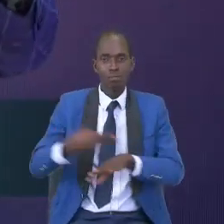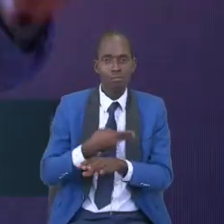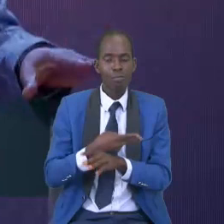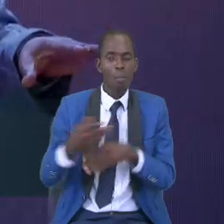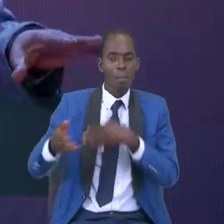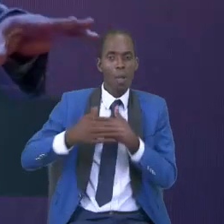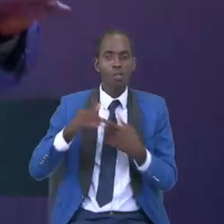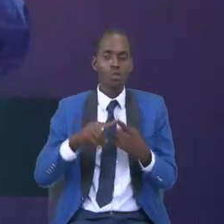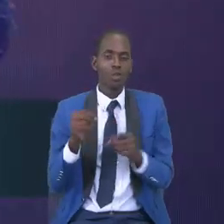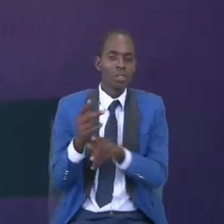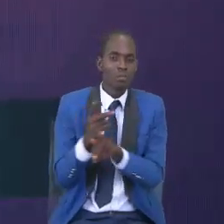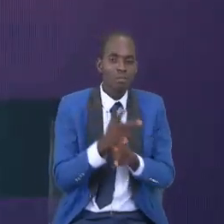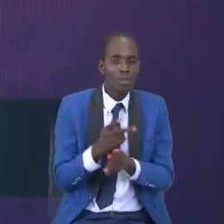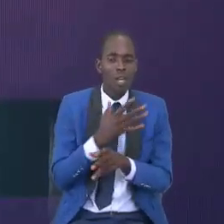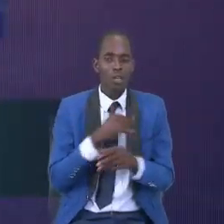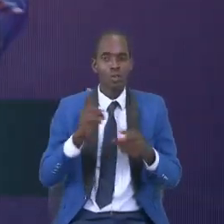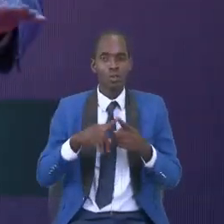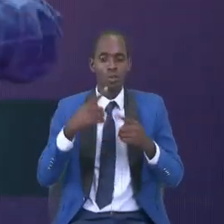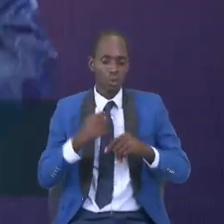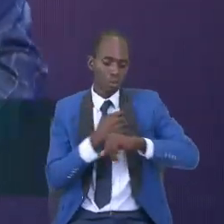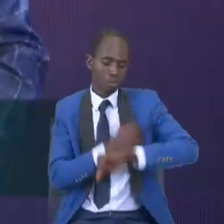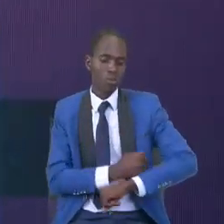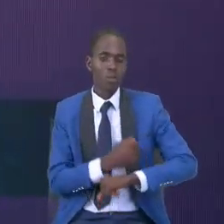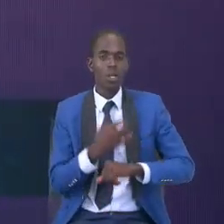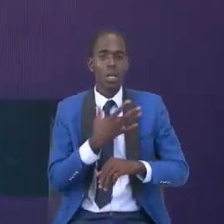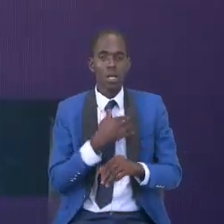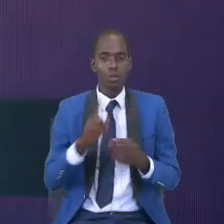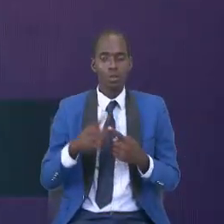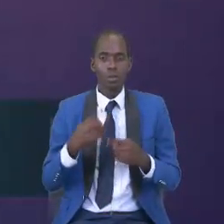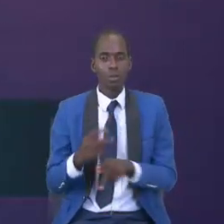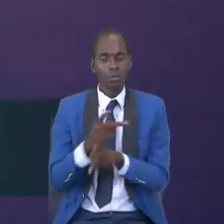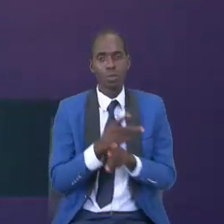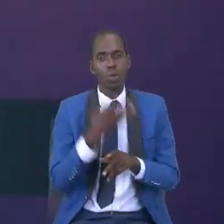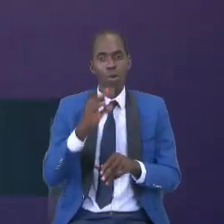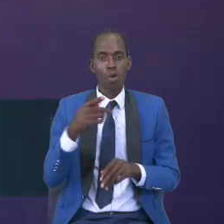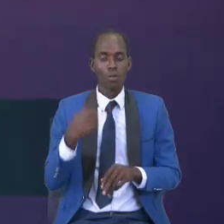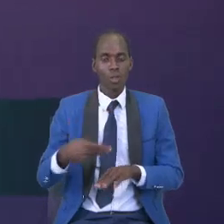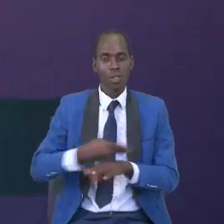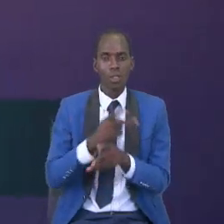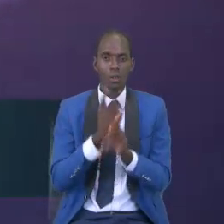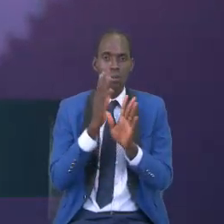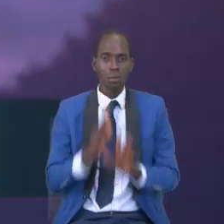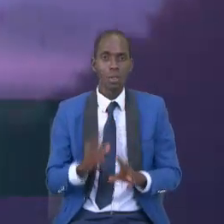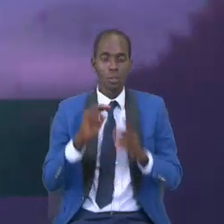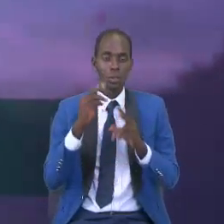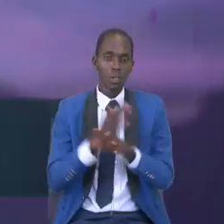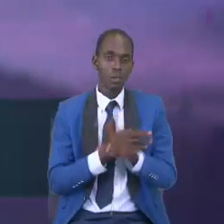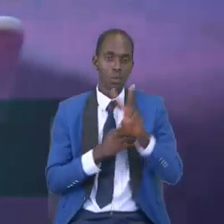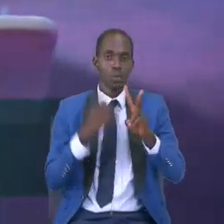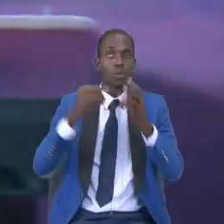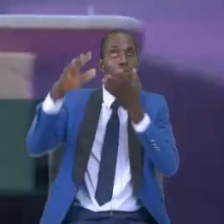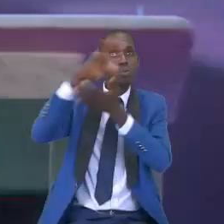the umbrella and the protection and the security of the shepherd. The storm and the